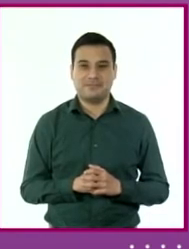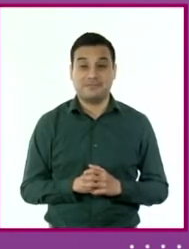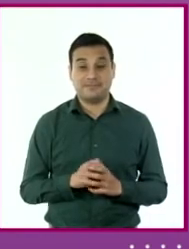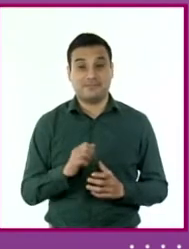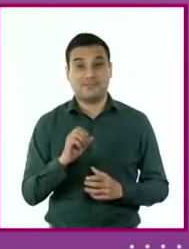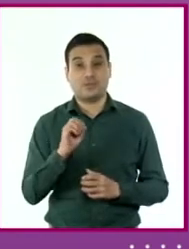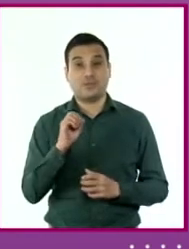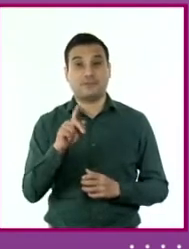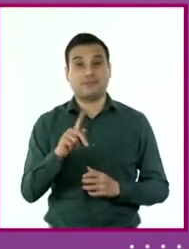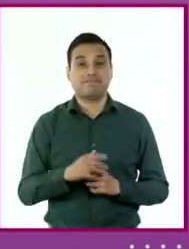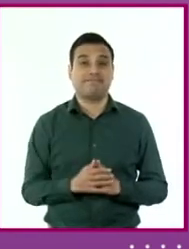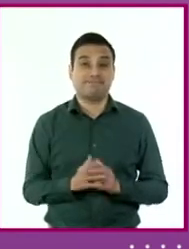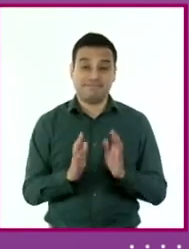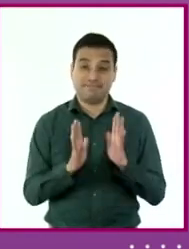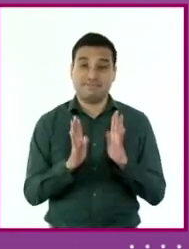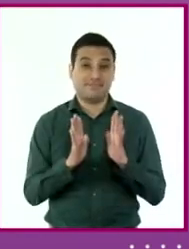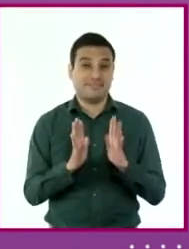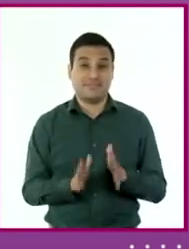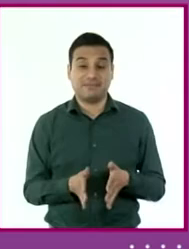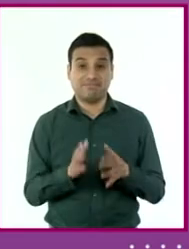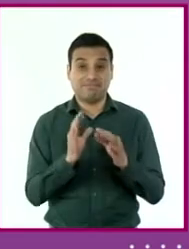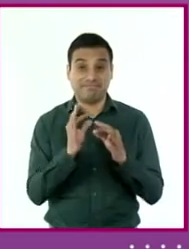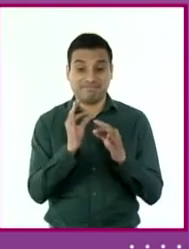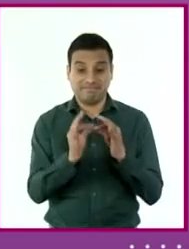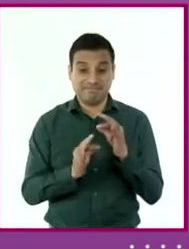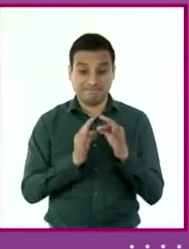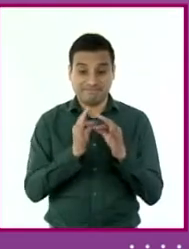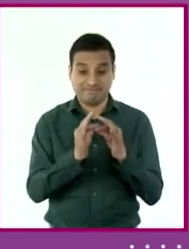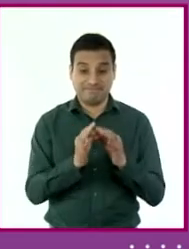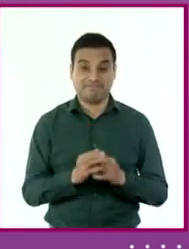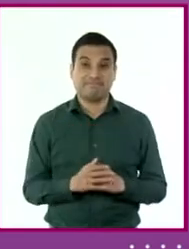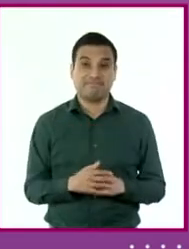Okay, I'm ready.